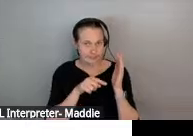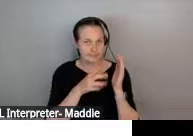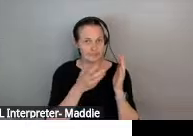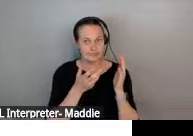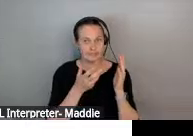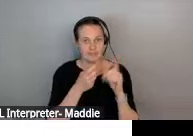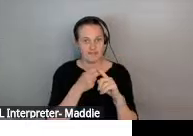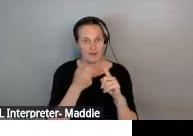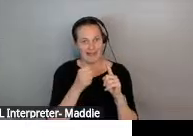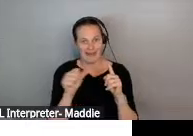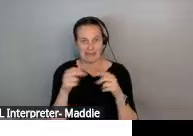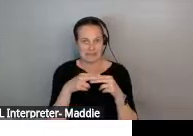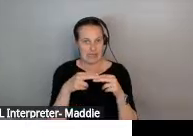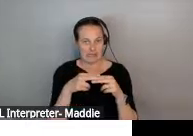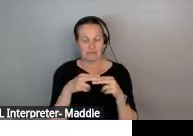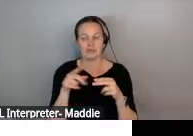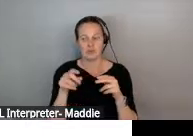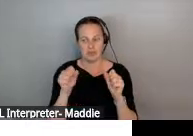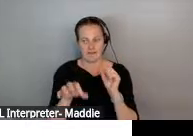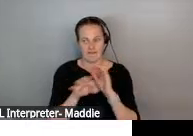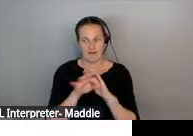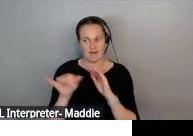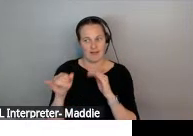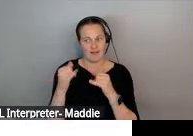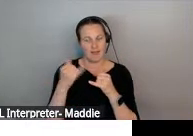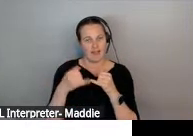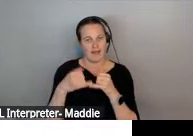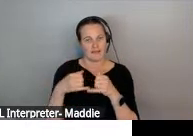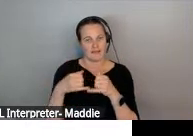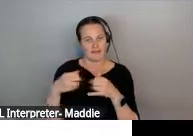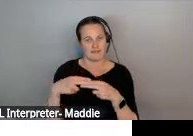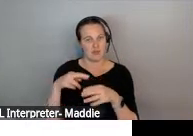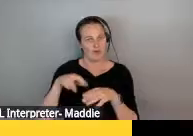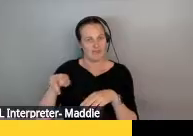any of the slides, you can find them on the final slide in the slide deck.